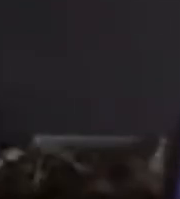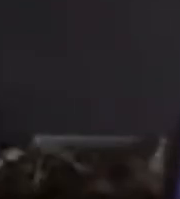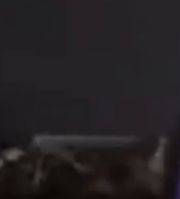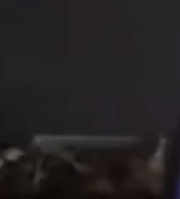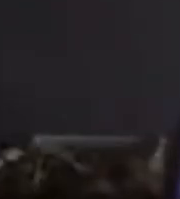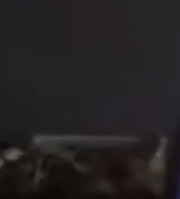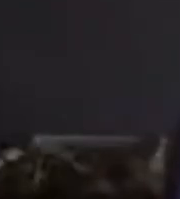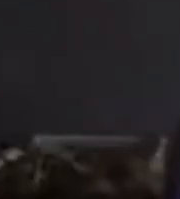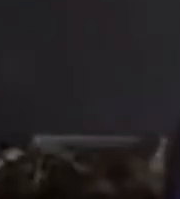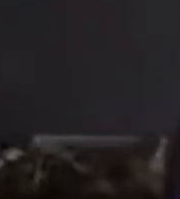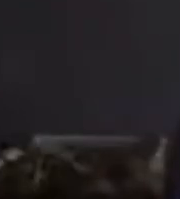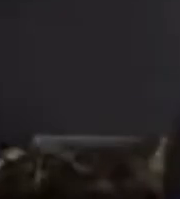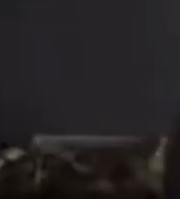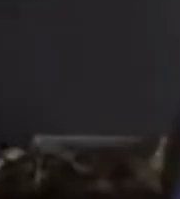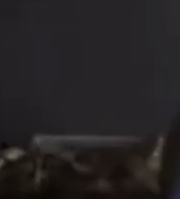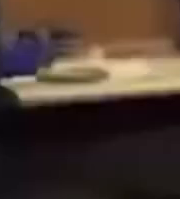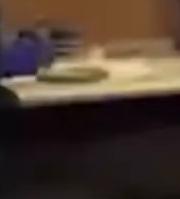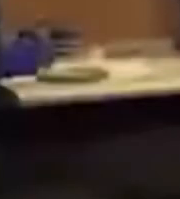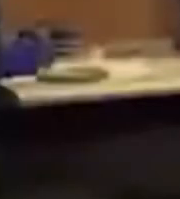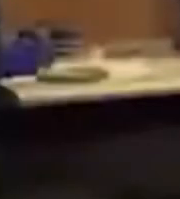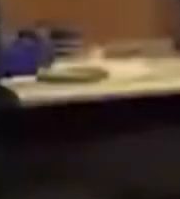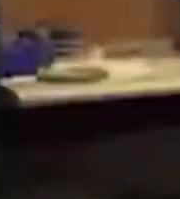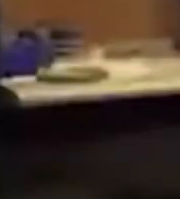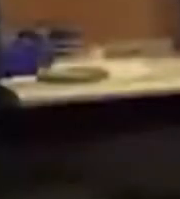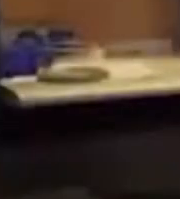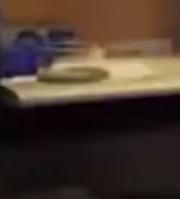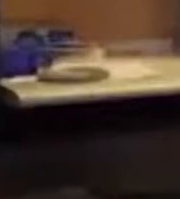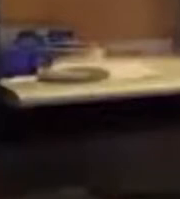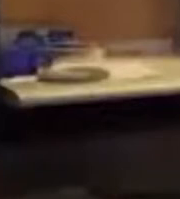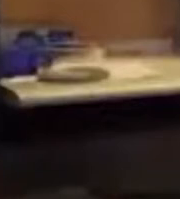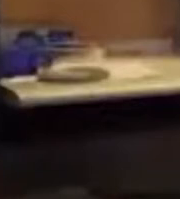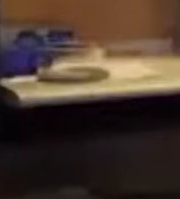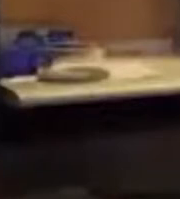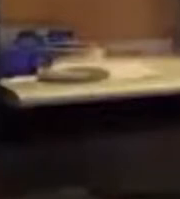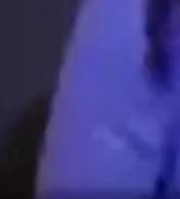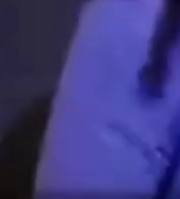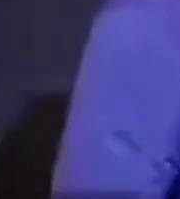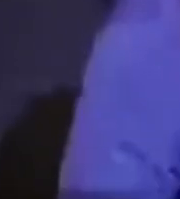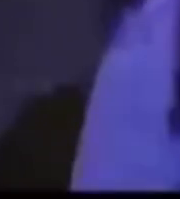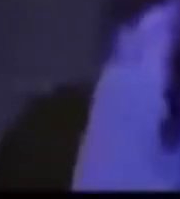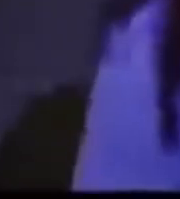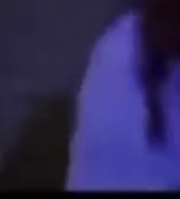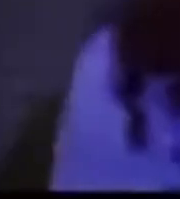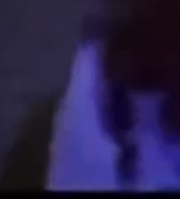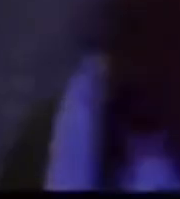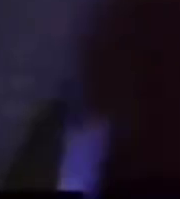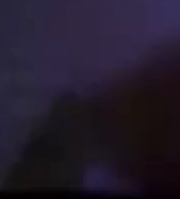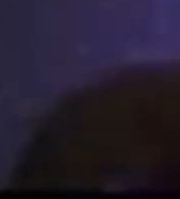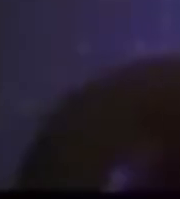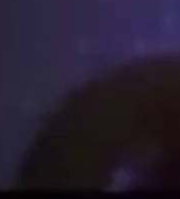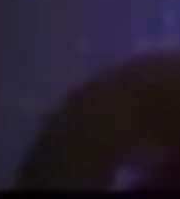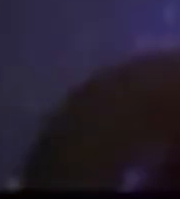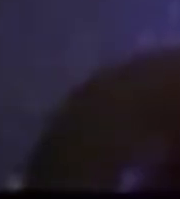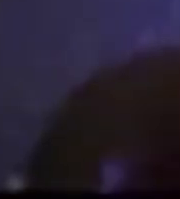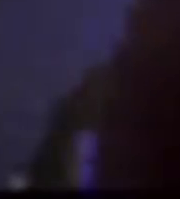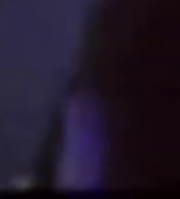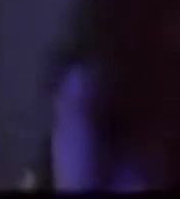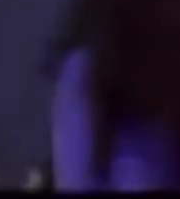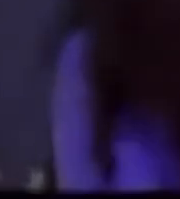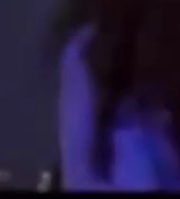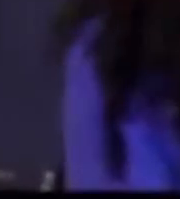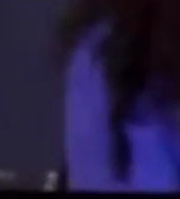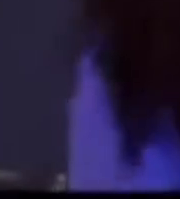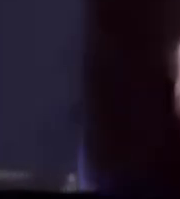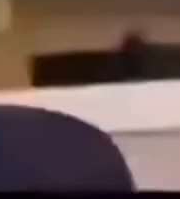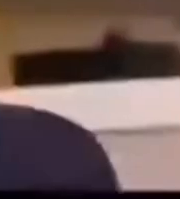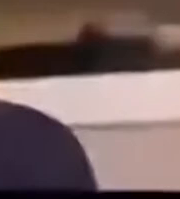writing. You are writing. You are writing a lot. Oh, dear. No. I'm sorry. That's okay.